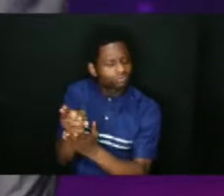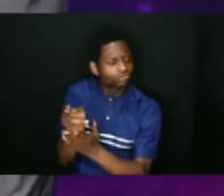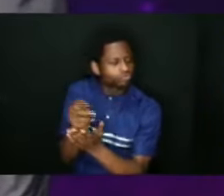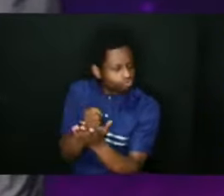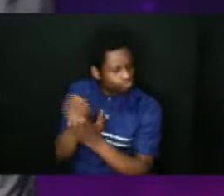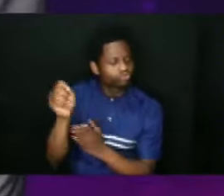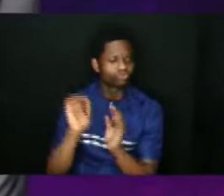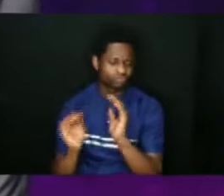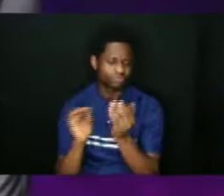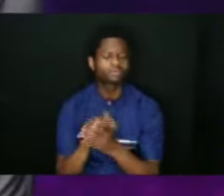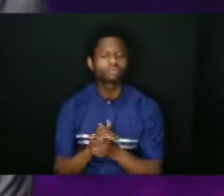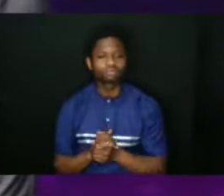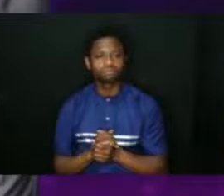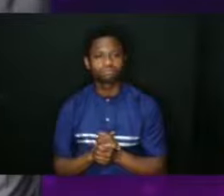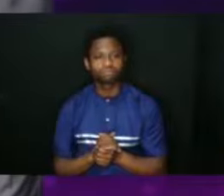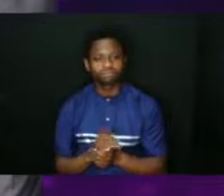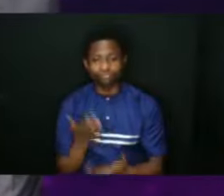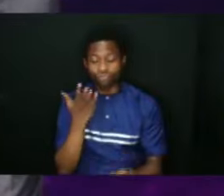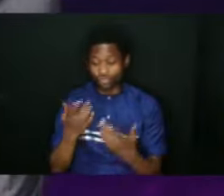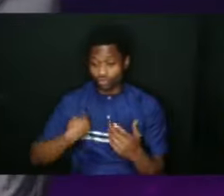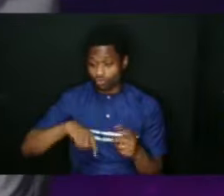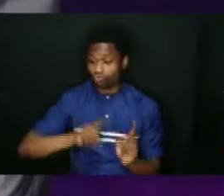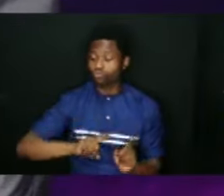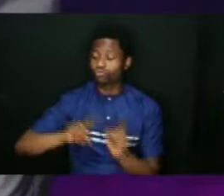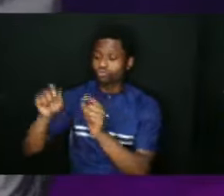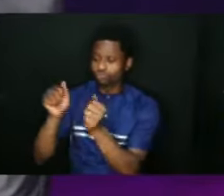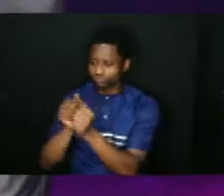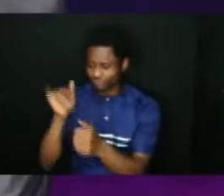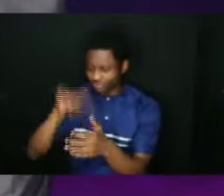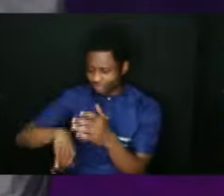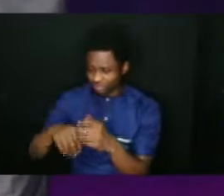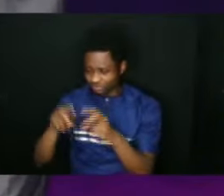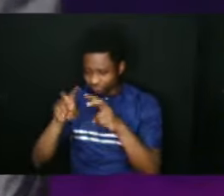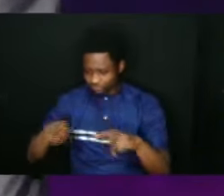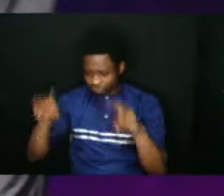May we go with this virtue of